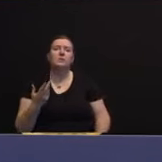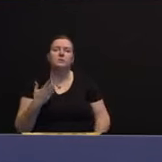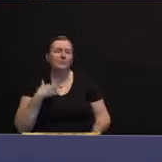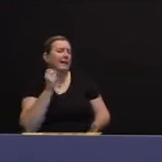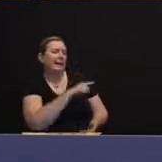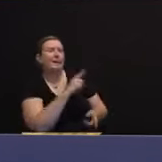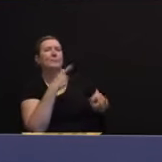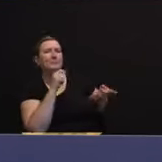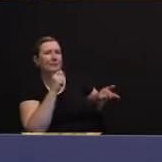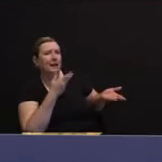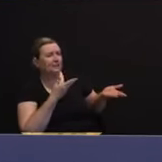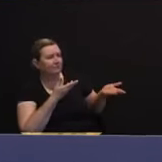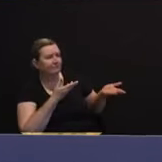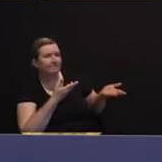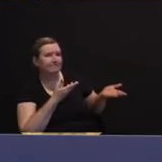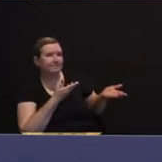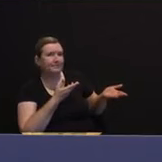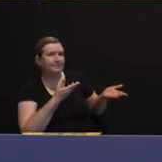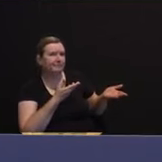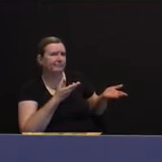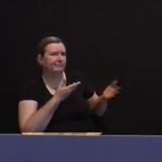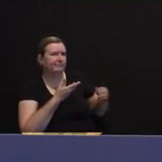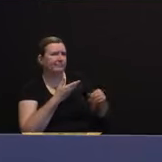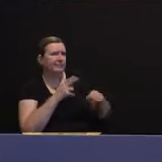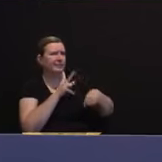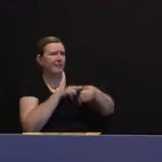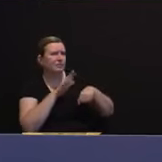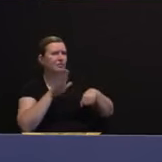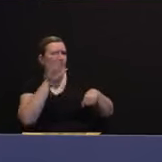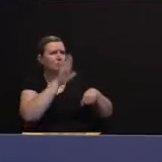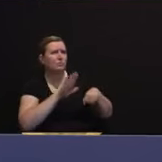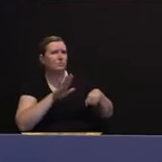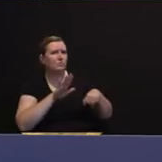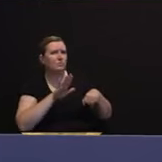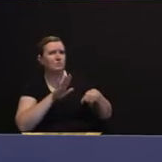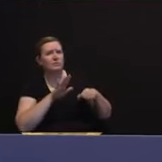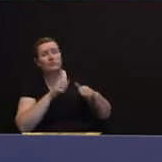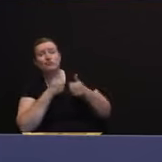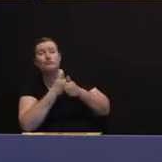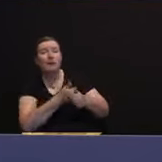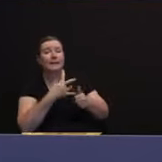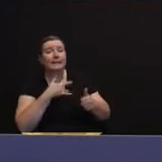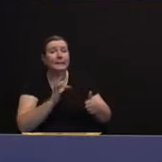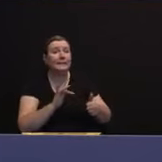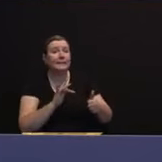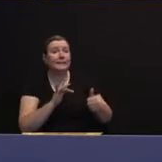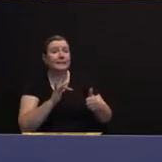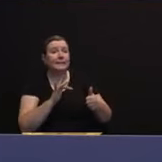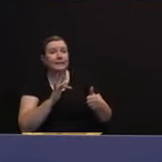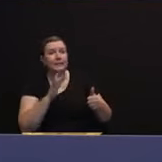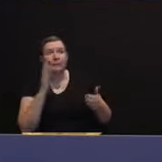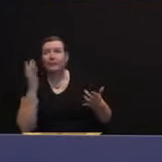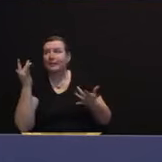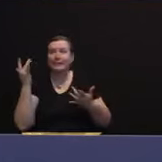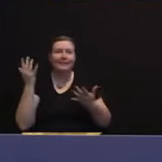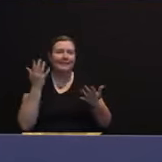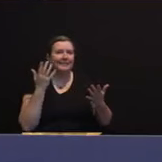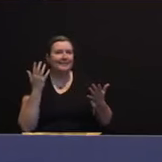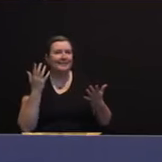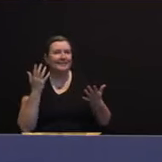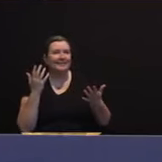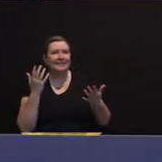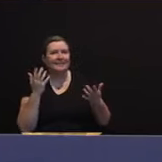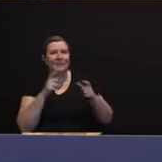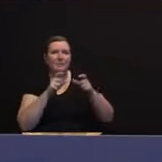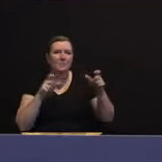reality, a national trend, which is probably being fed by all sorts of things, including people frustrated, loss of jobs,